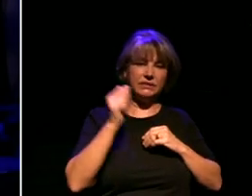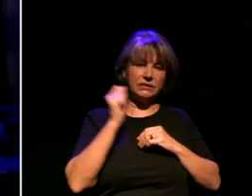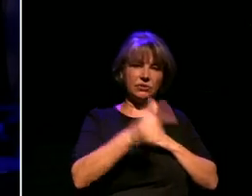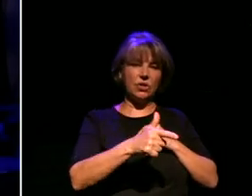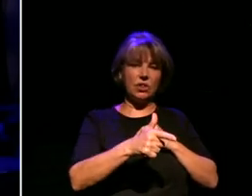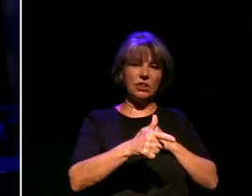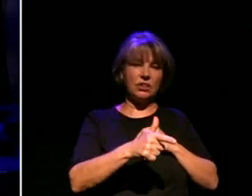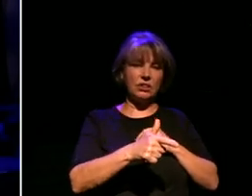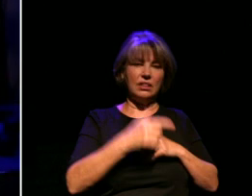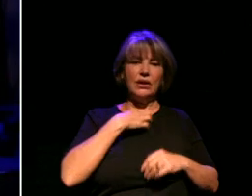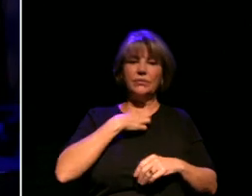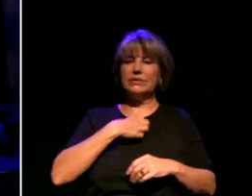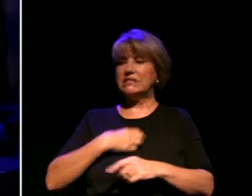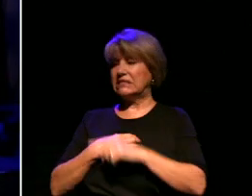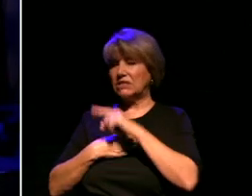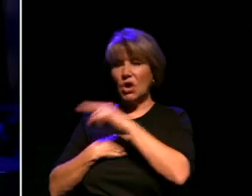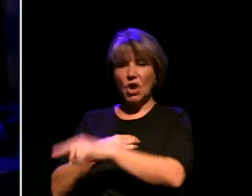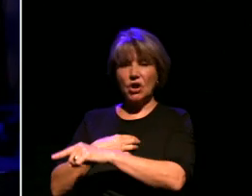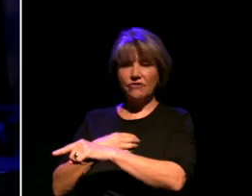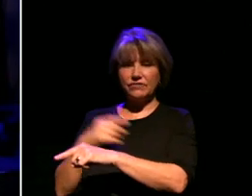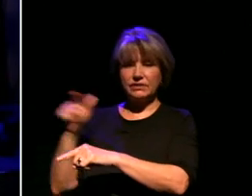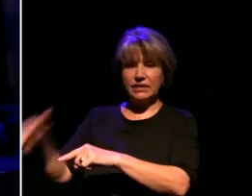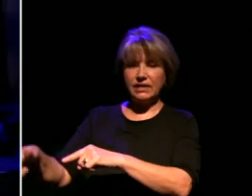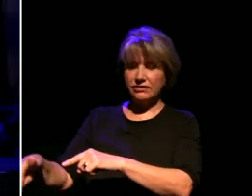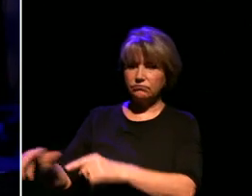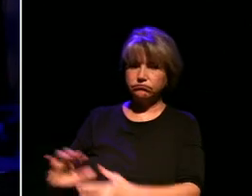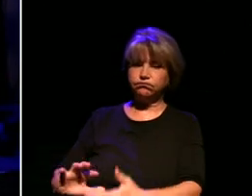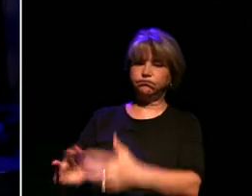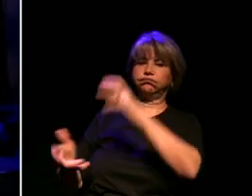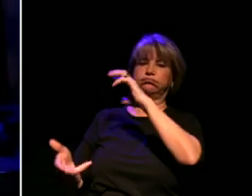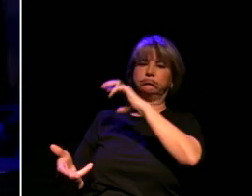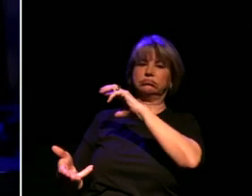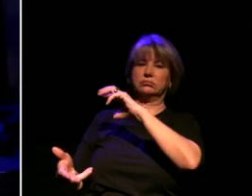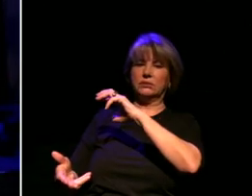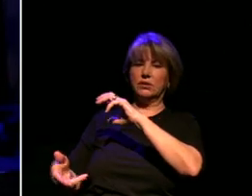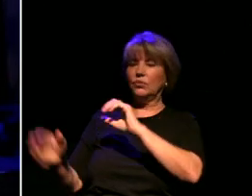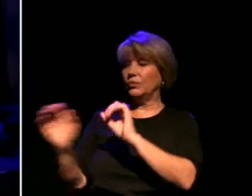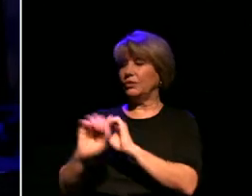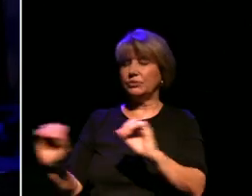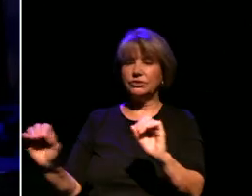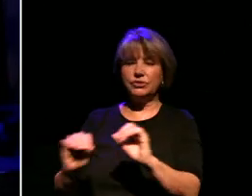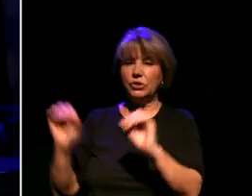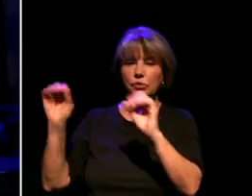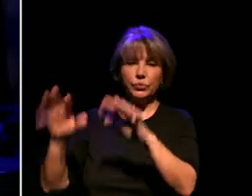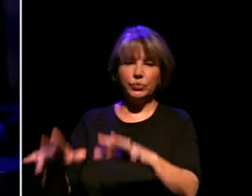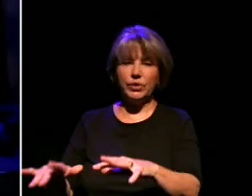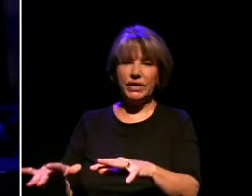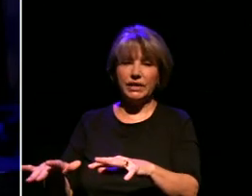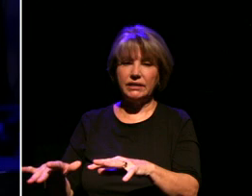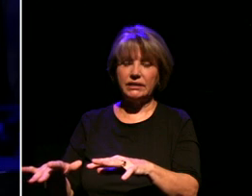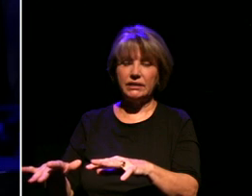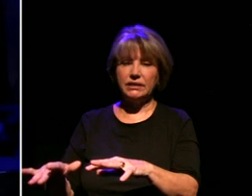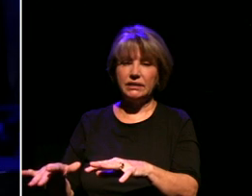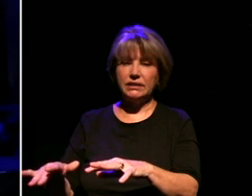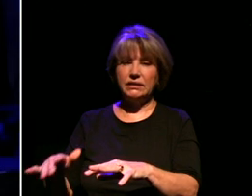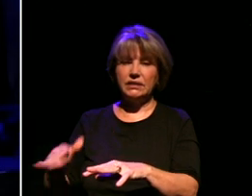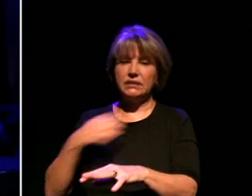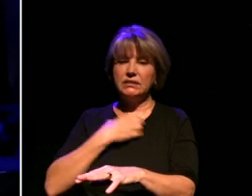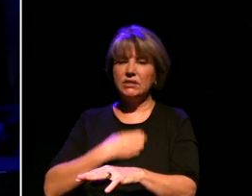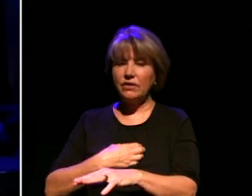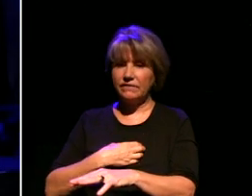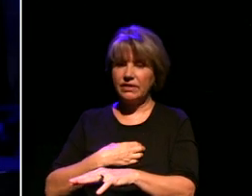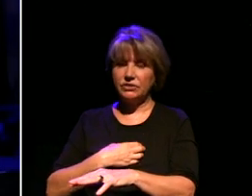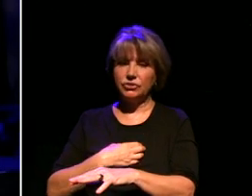have had huge destruction when those seven next years would happen, when those 7 years of famine would